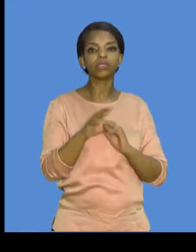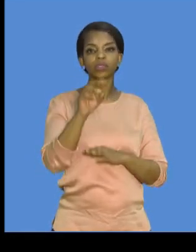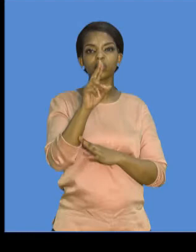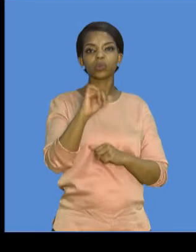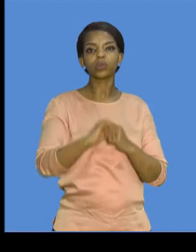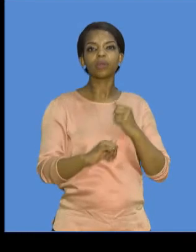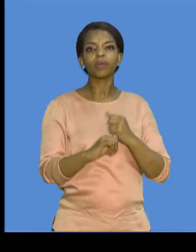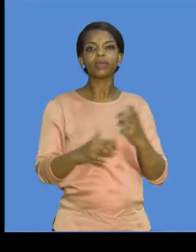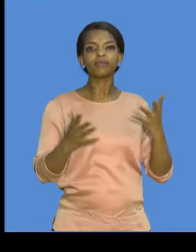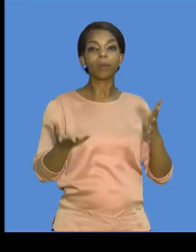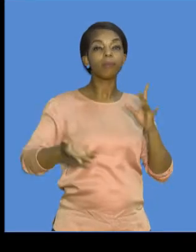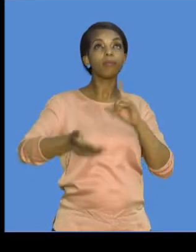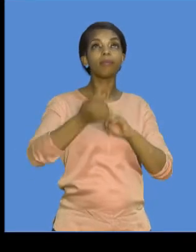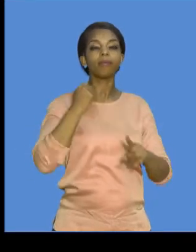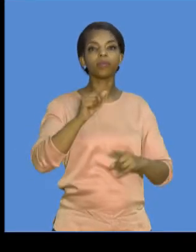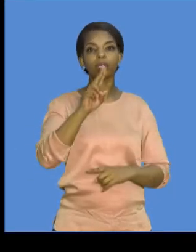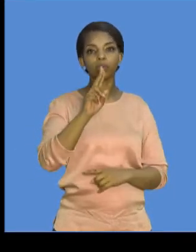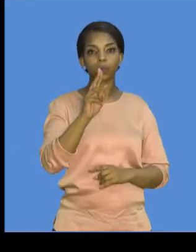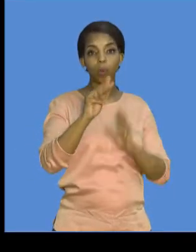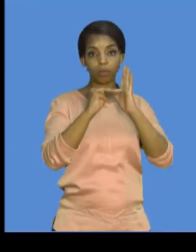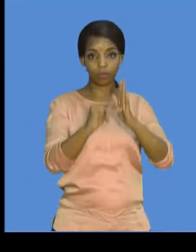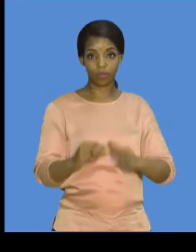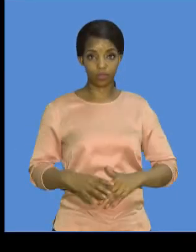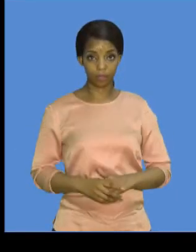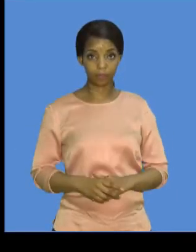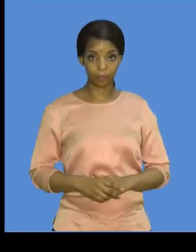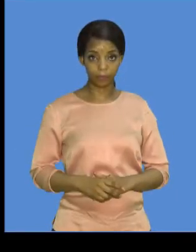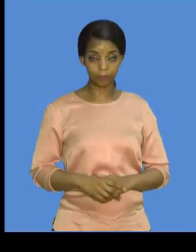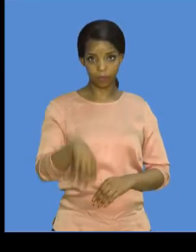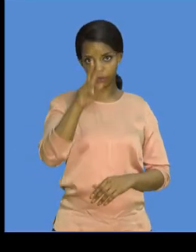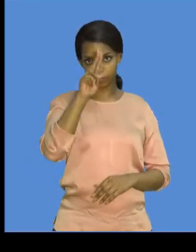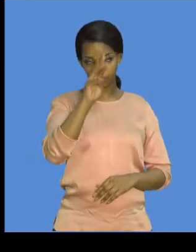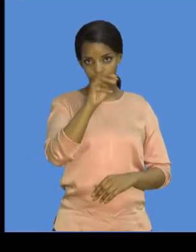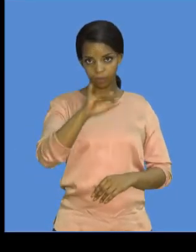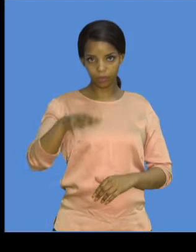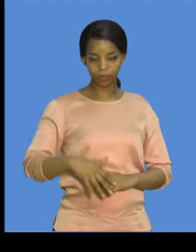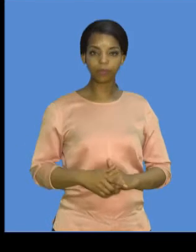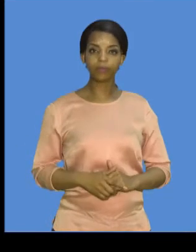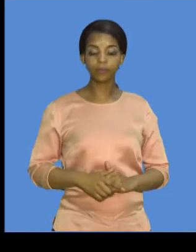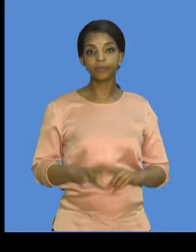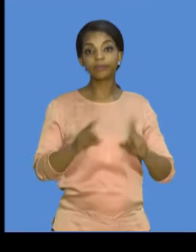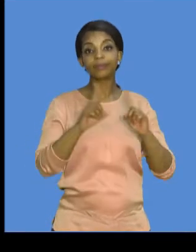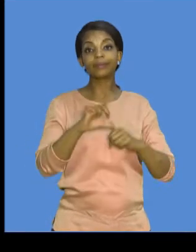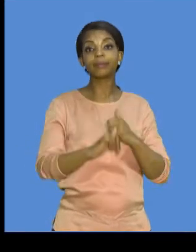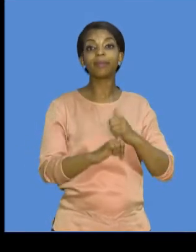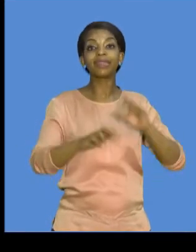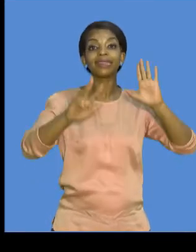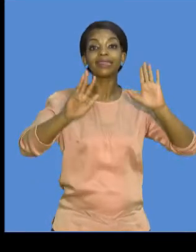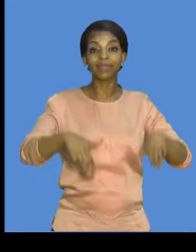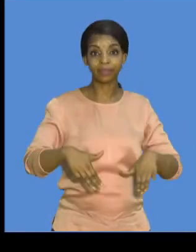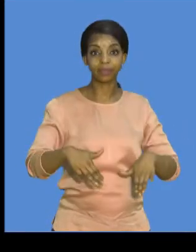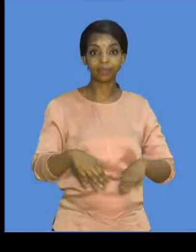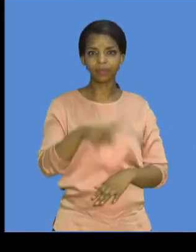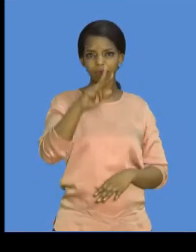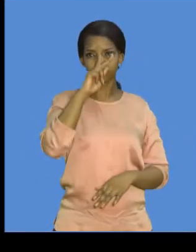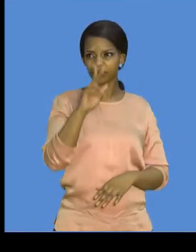from September, you can see up until there, this is really not a month. It could be half a month. And